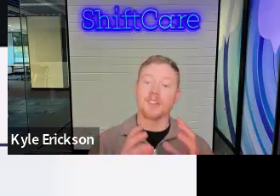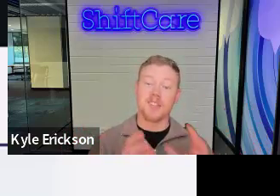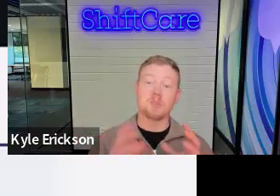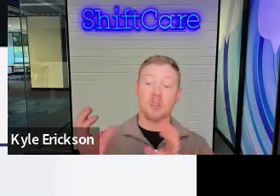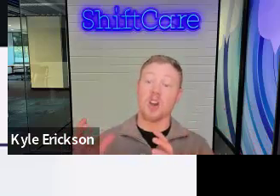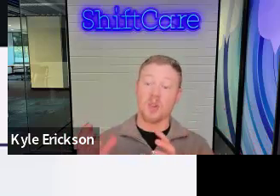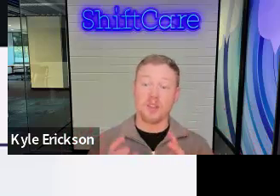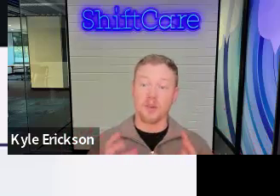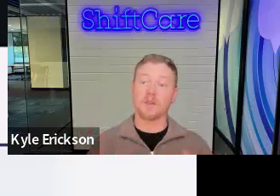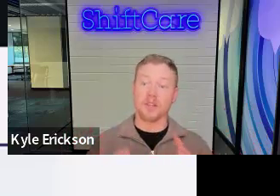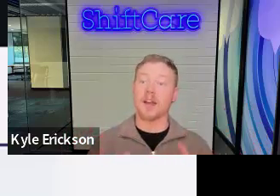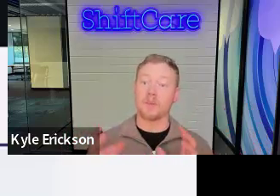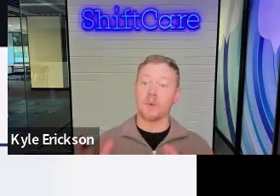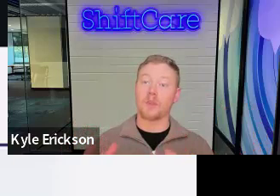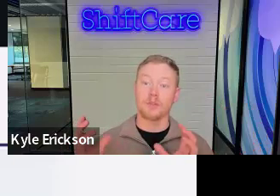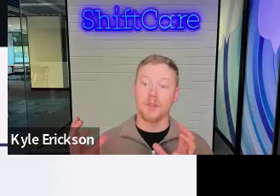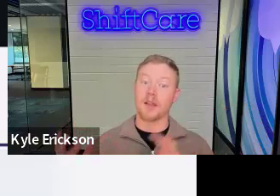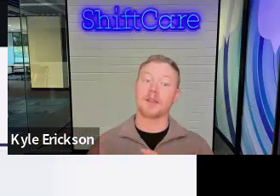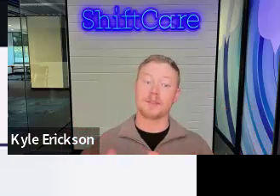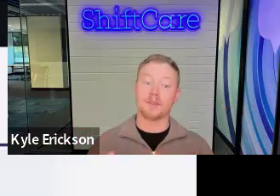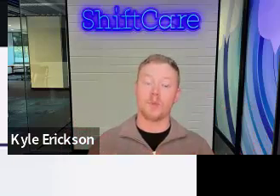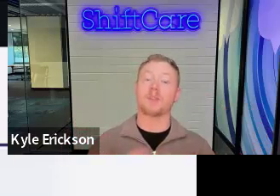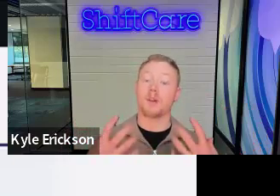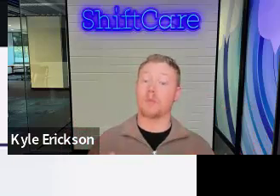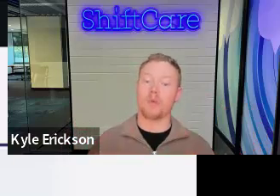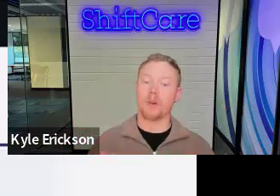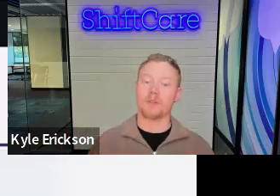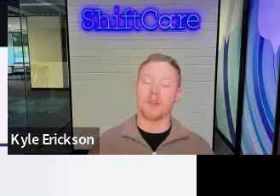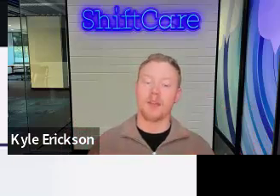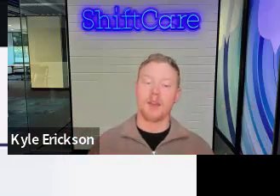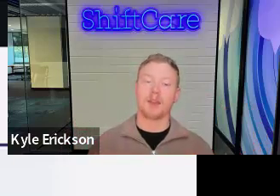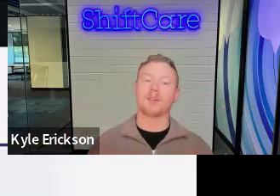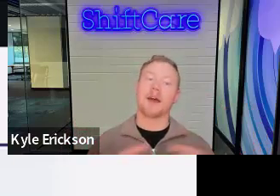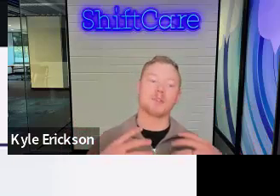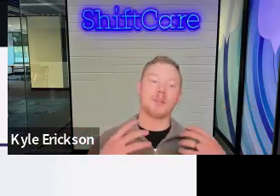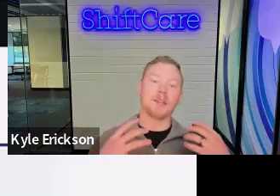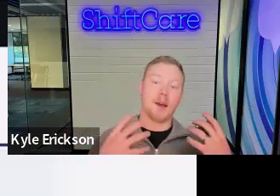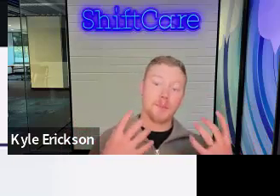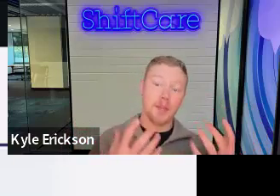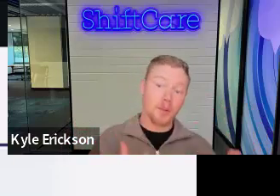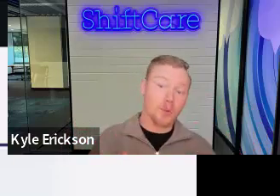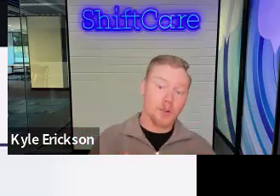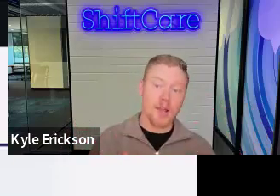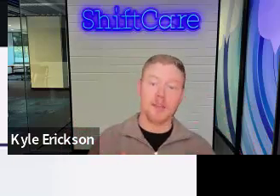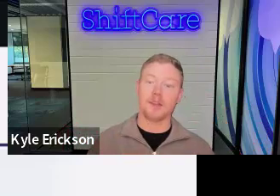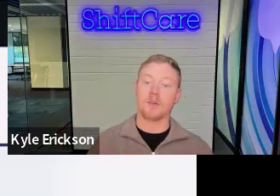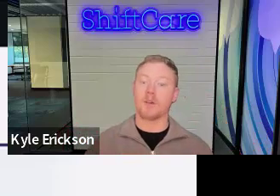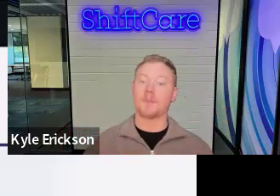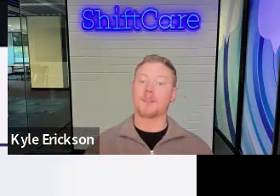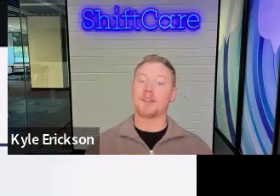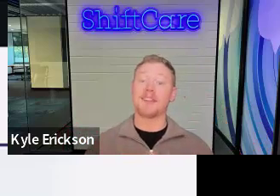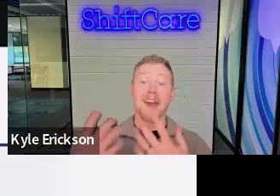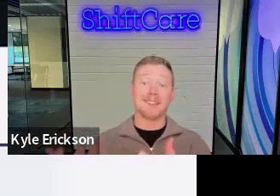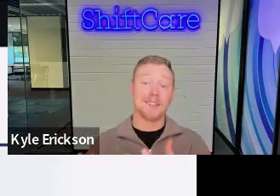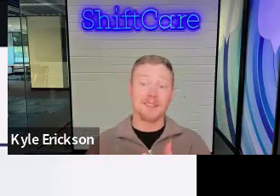we're able to see progress over time with those clients within our reports. And so as we update goal tracking